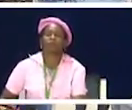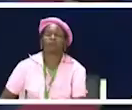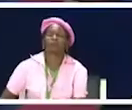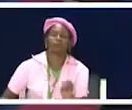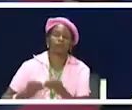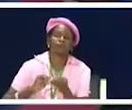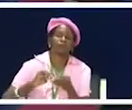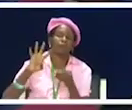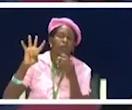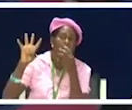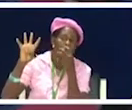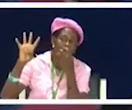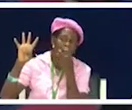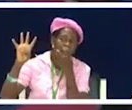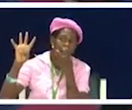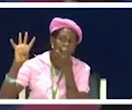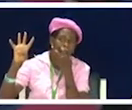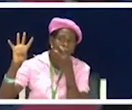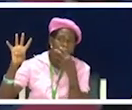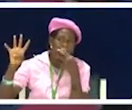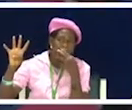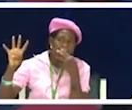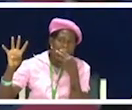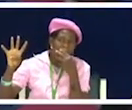Number four.